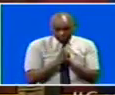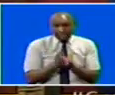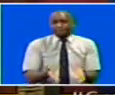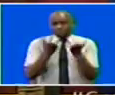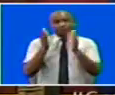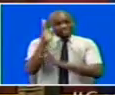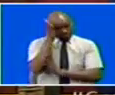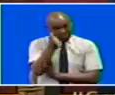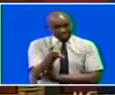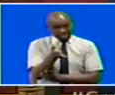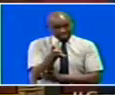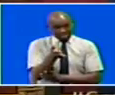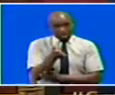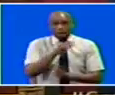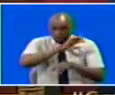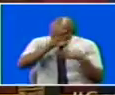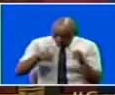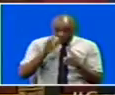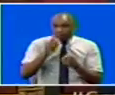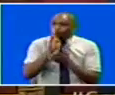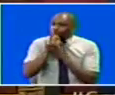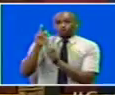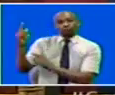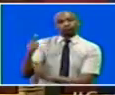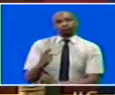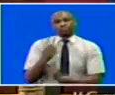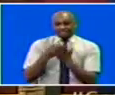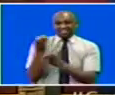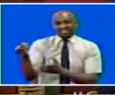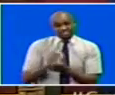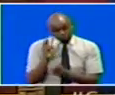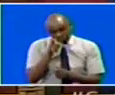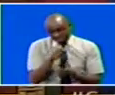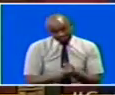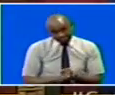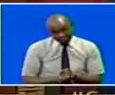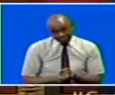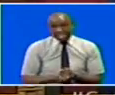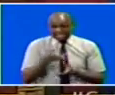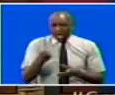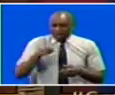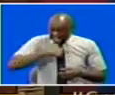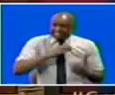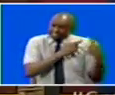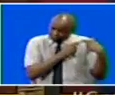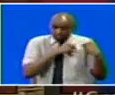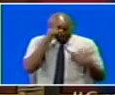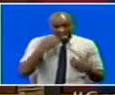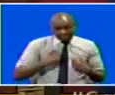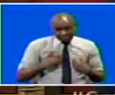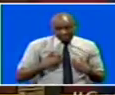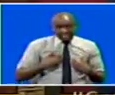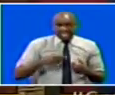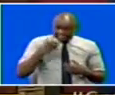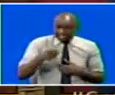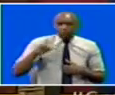improved security are plain for all Kenyans to see. As a responsible government, serious